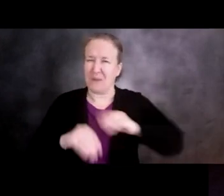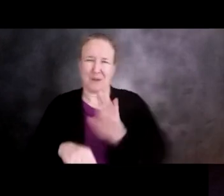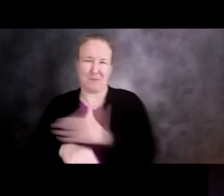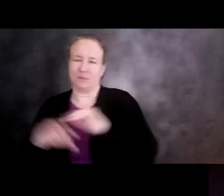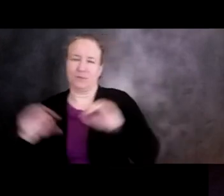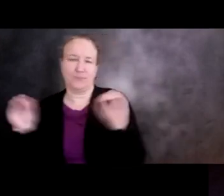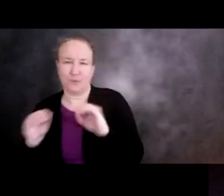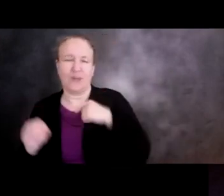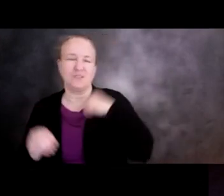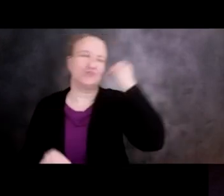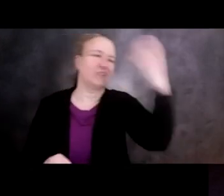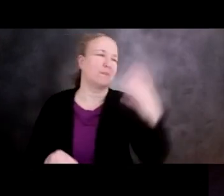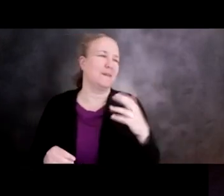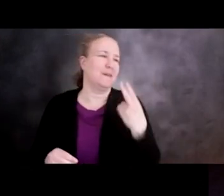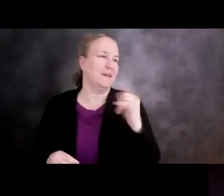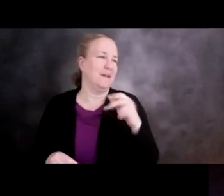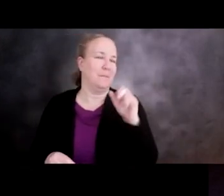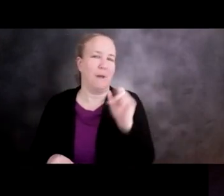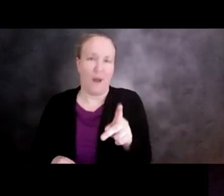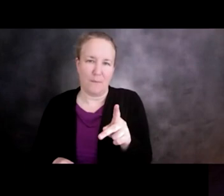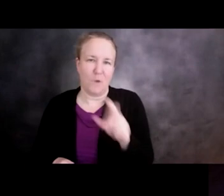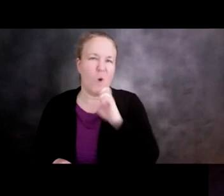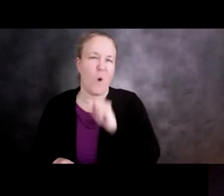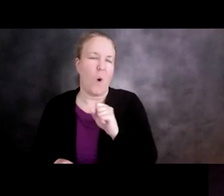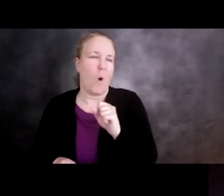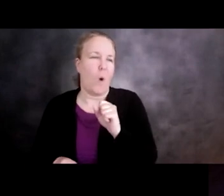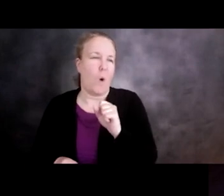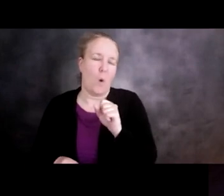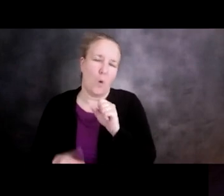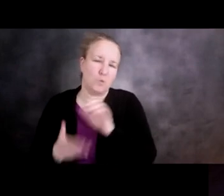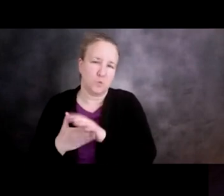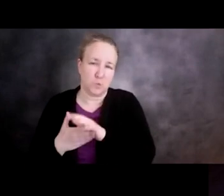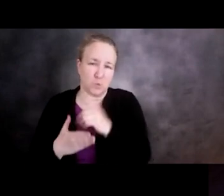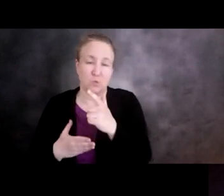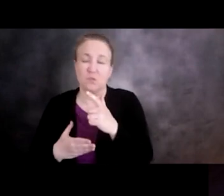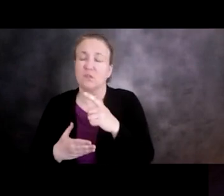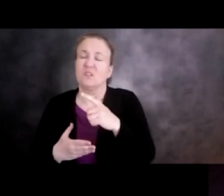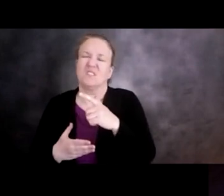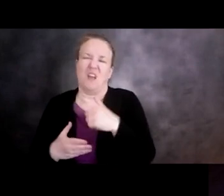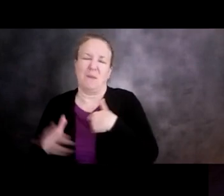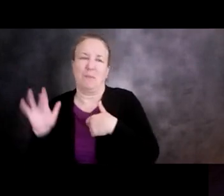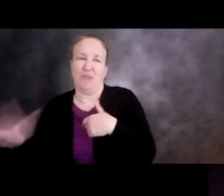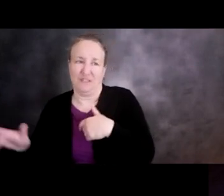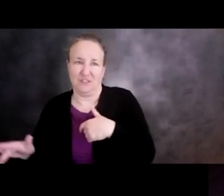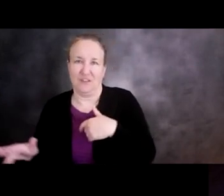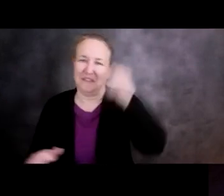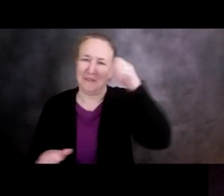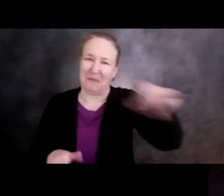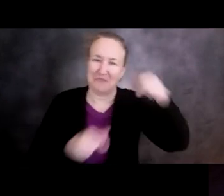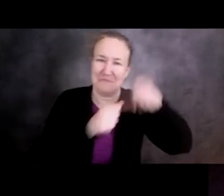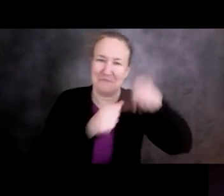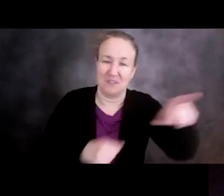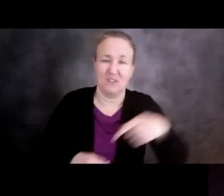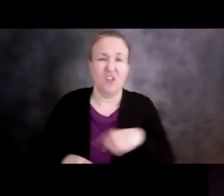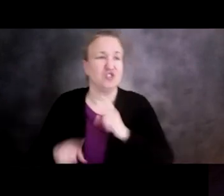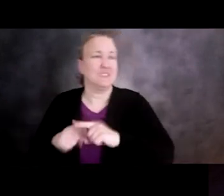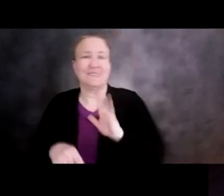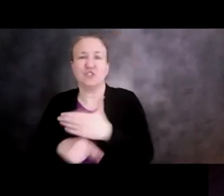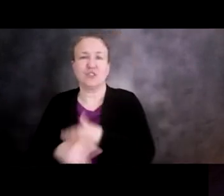this hip-hop playlist. It's like this old-school hip-hop playlist. And every time the men dance, I think they remember this. I just played a different